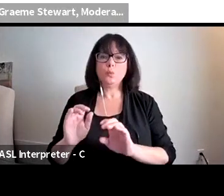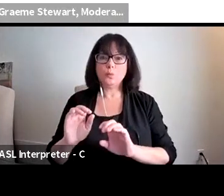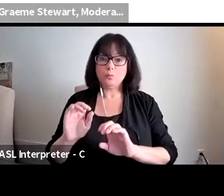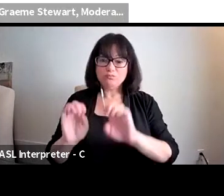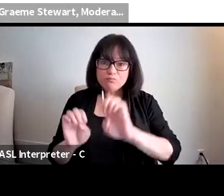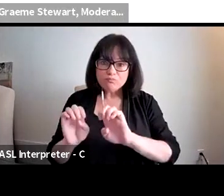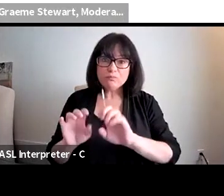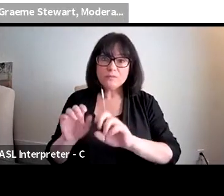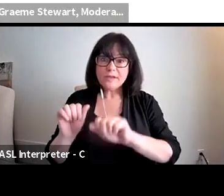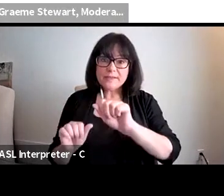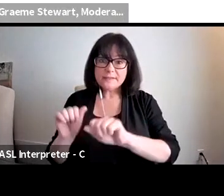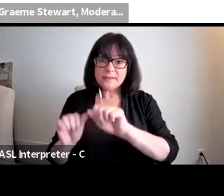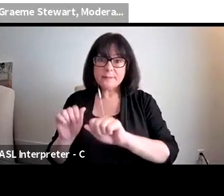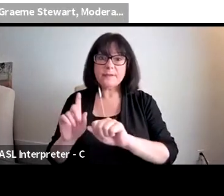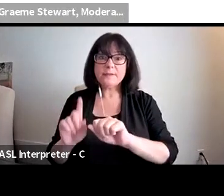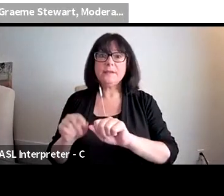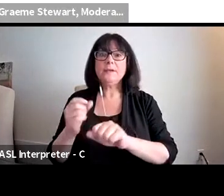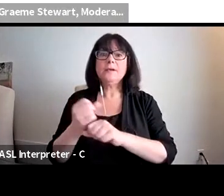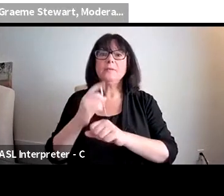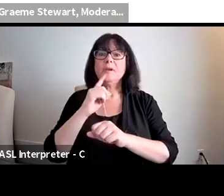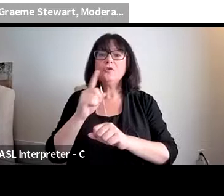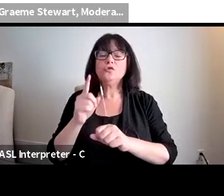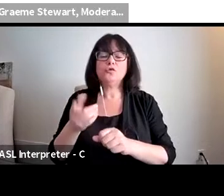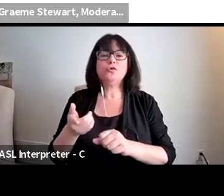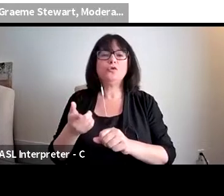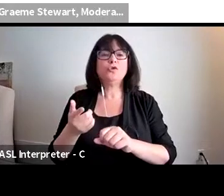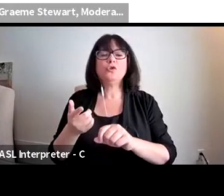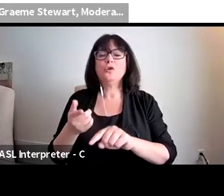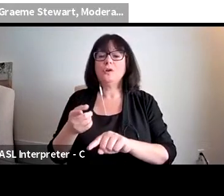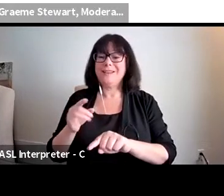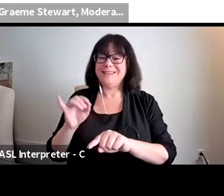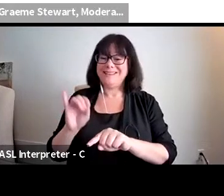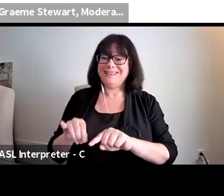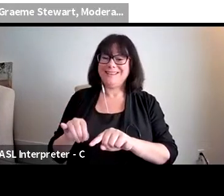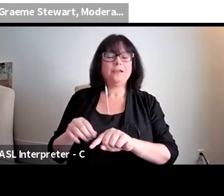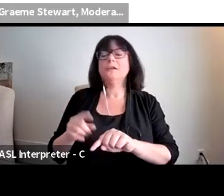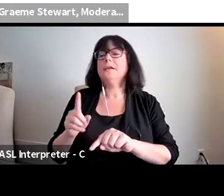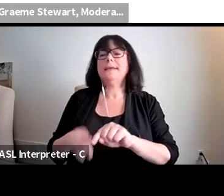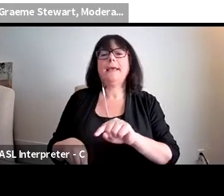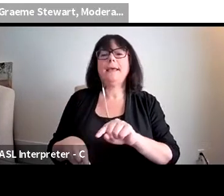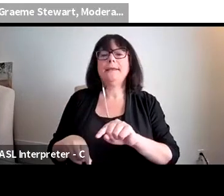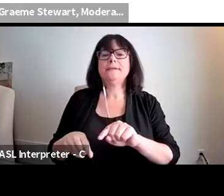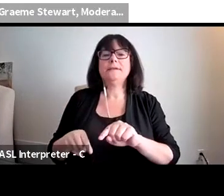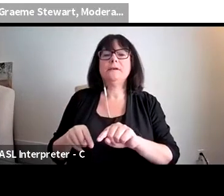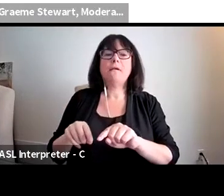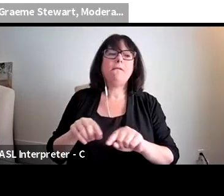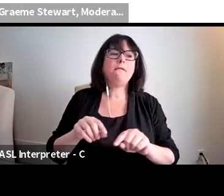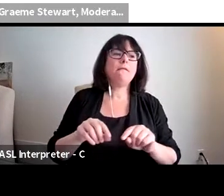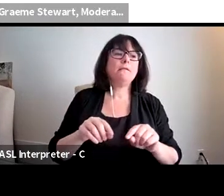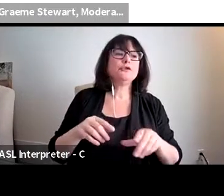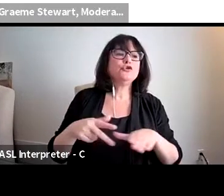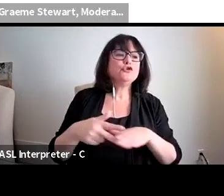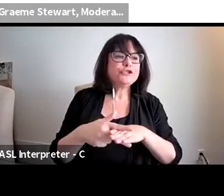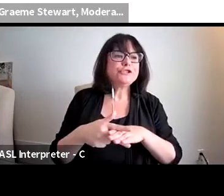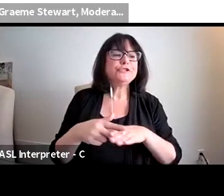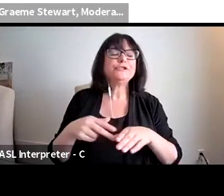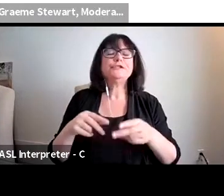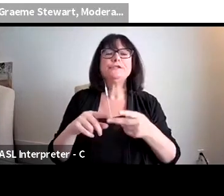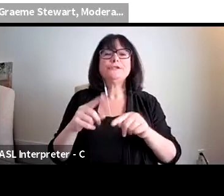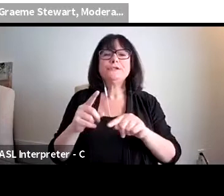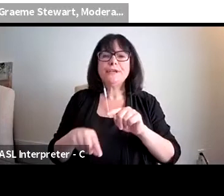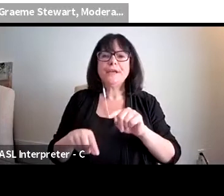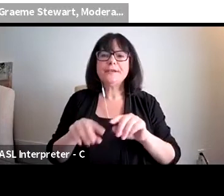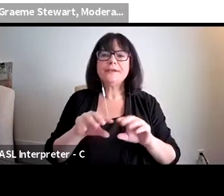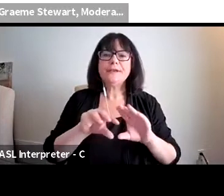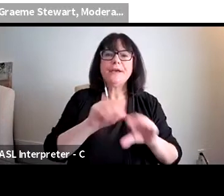to violate the rules about collaboration and looking to outside sources, for instance. So I would